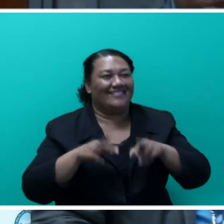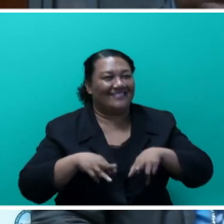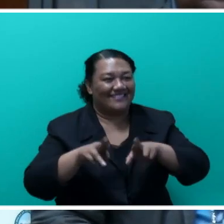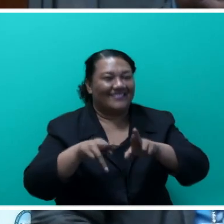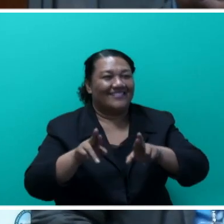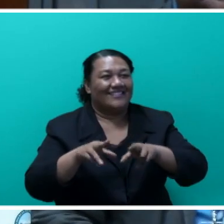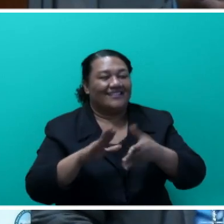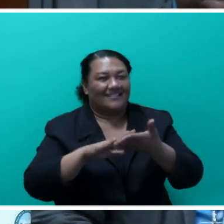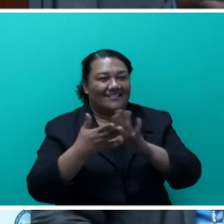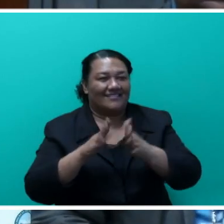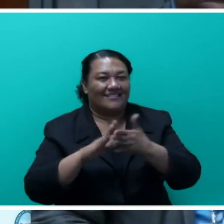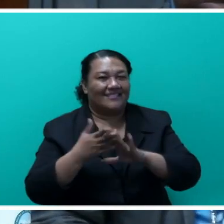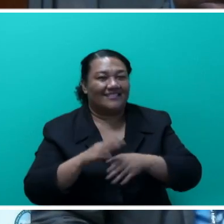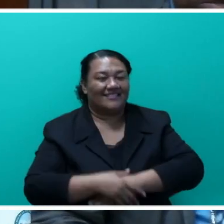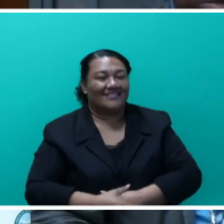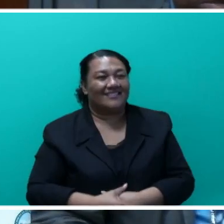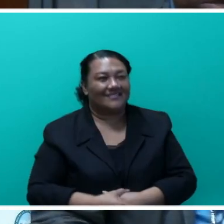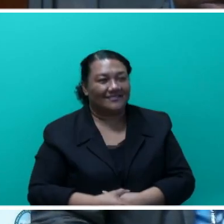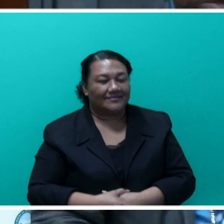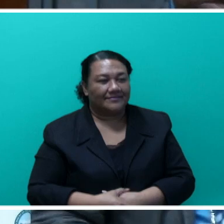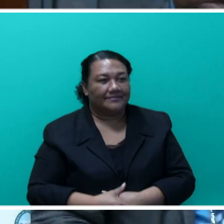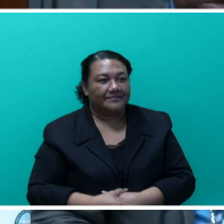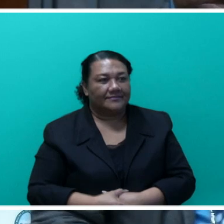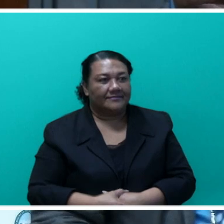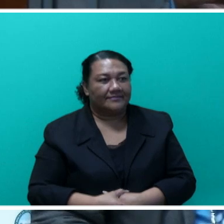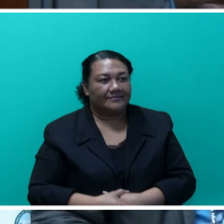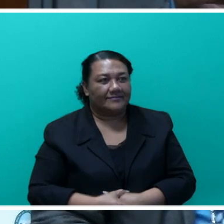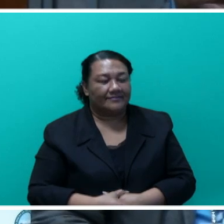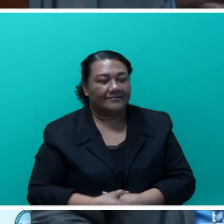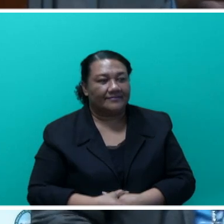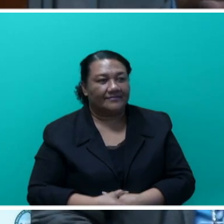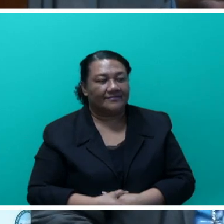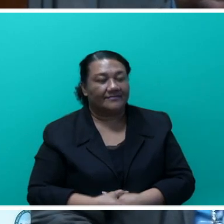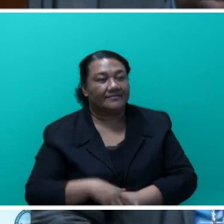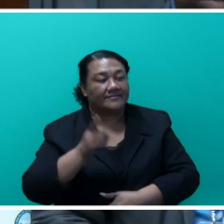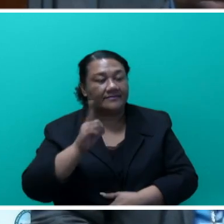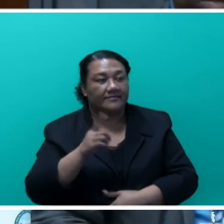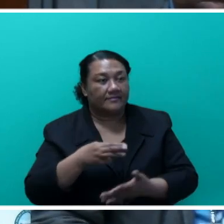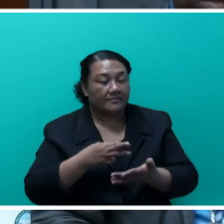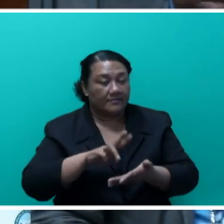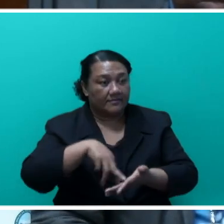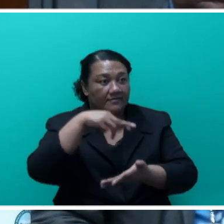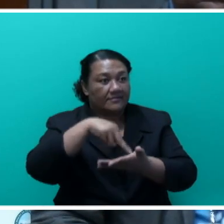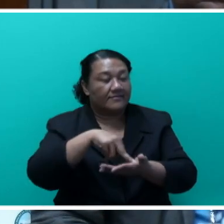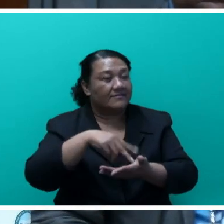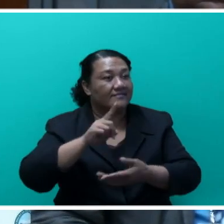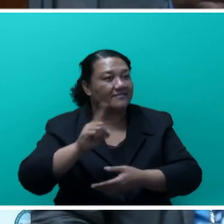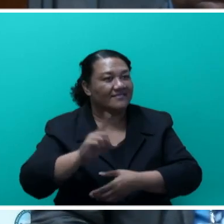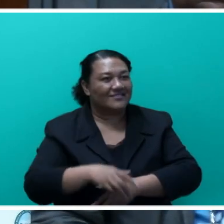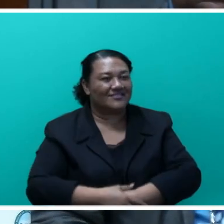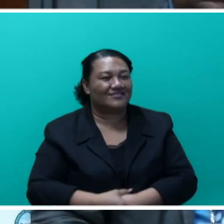resilient to climate change impacts. Speaker's urbanization is rising both globally and within our country.